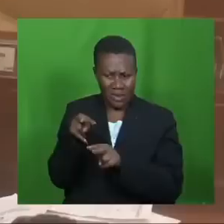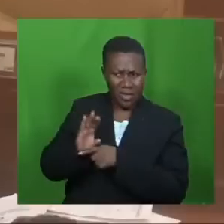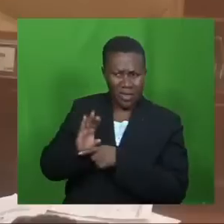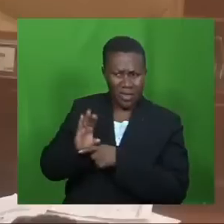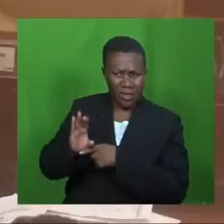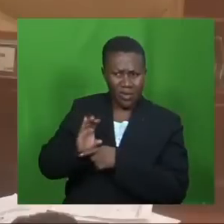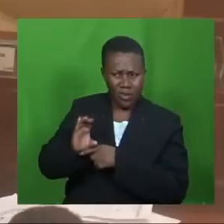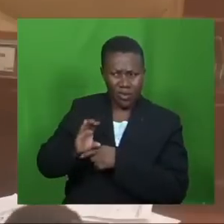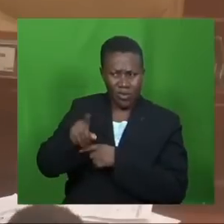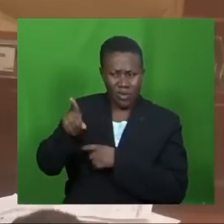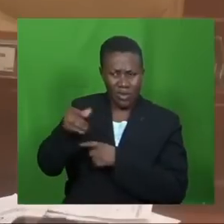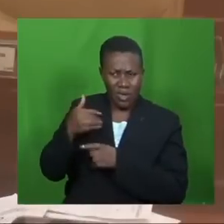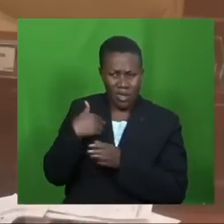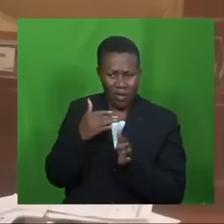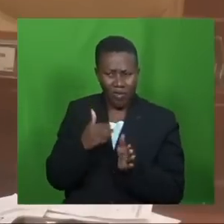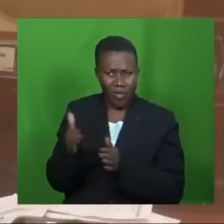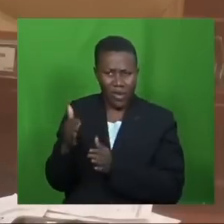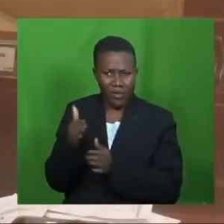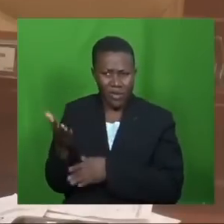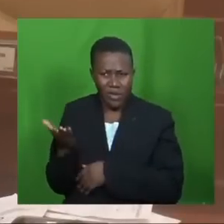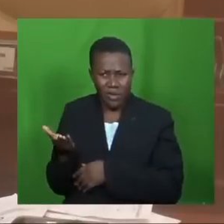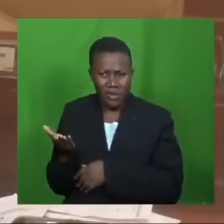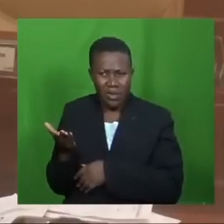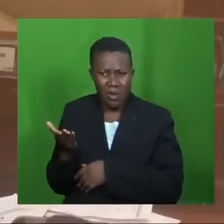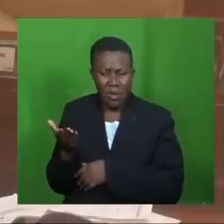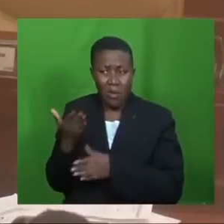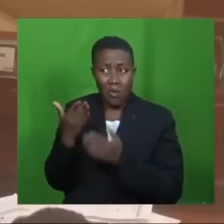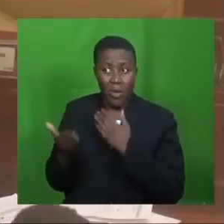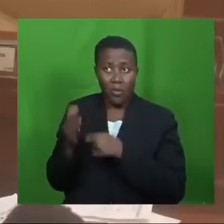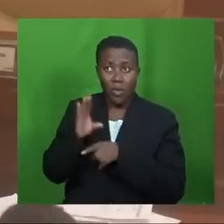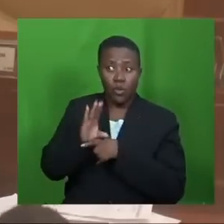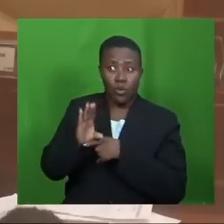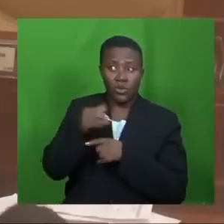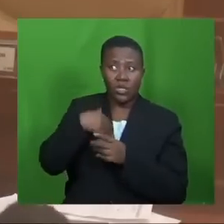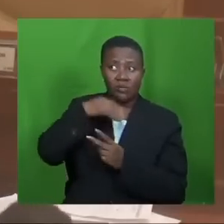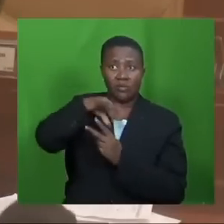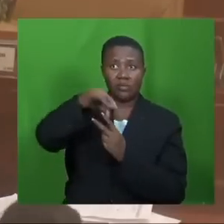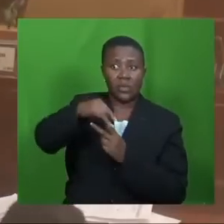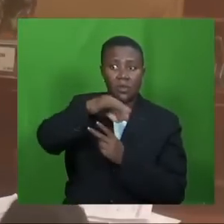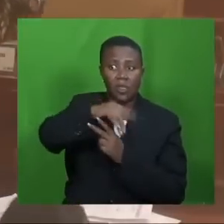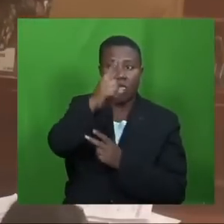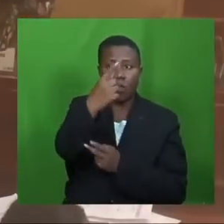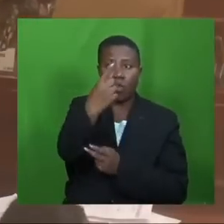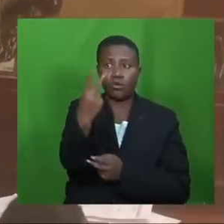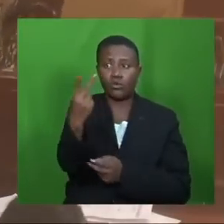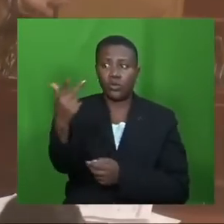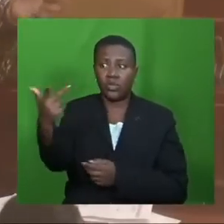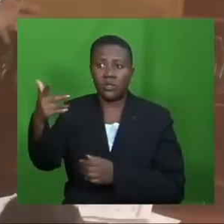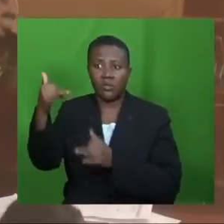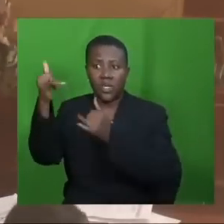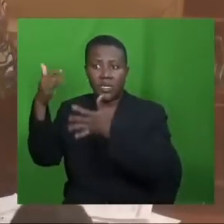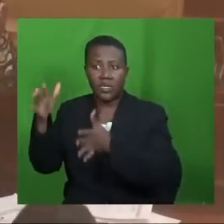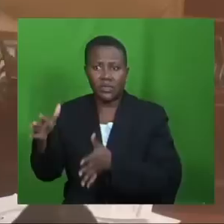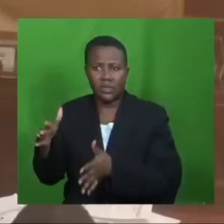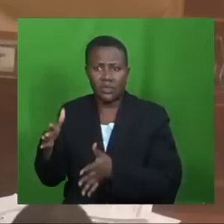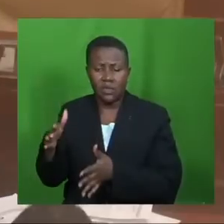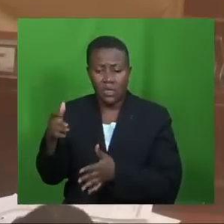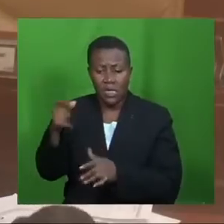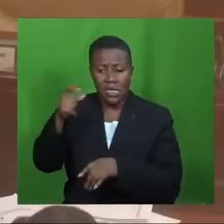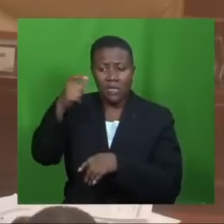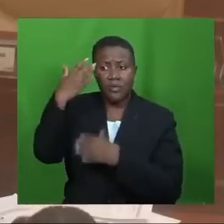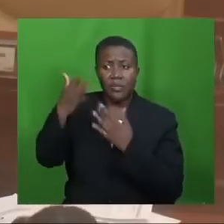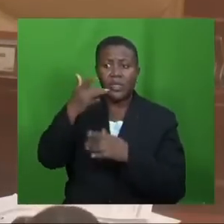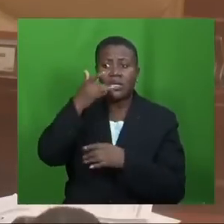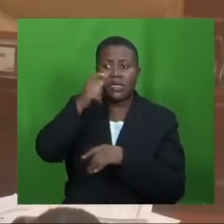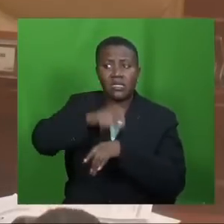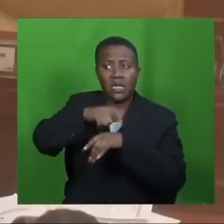had already 1, 2, 3, 4, 5 players in case we're going to do a penalty shootout. Because I could see from